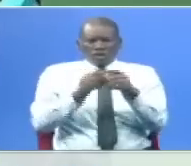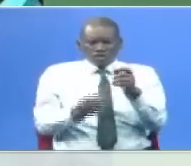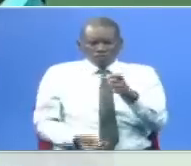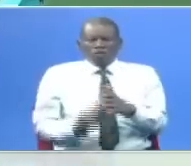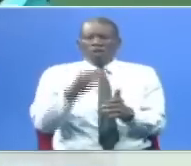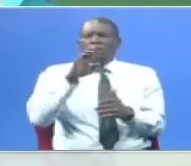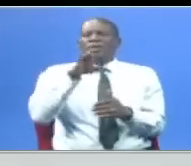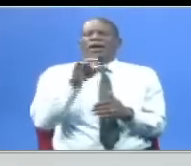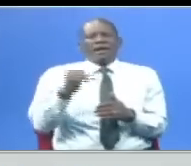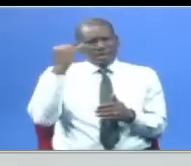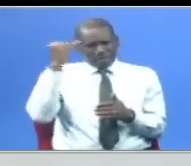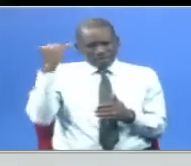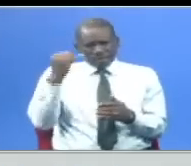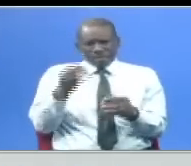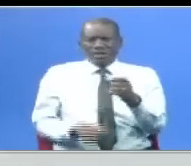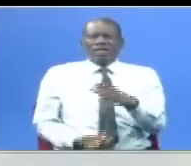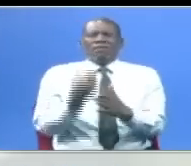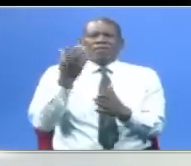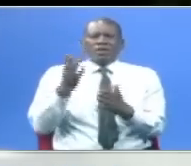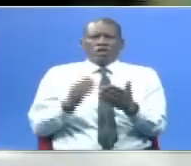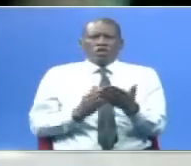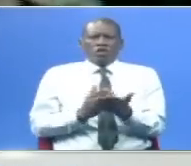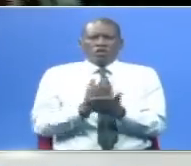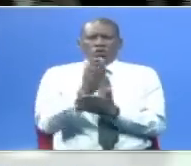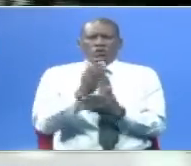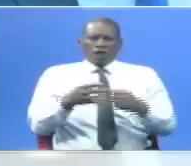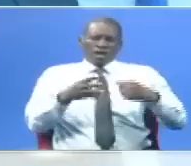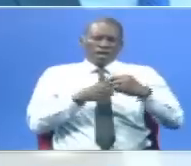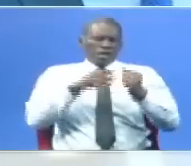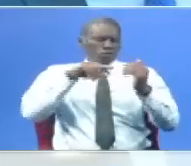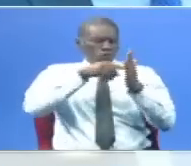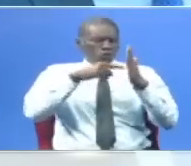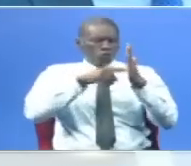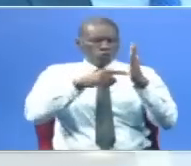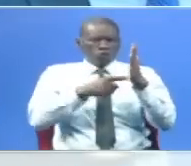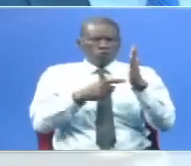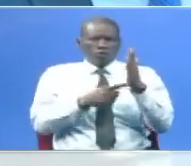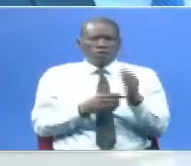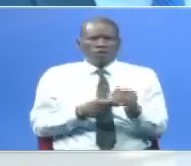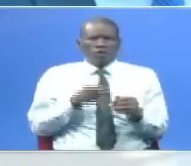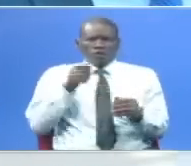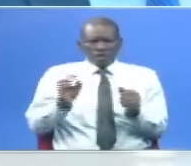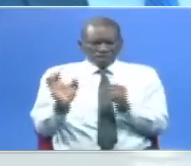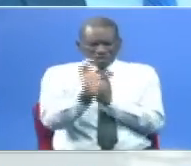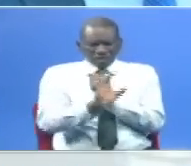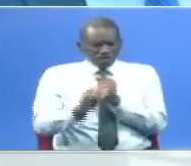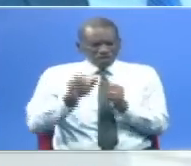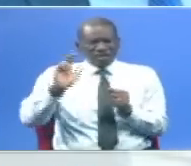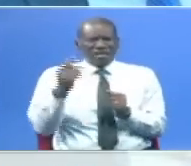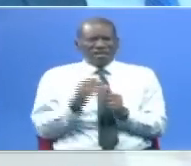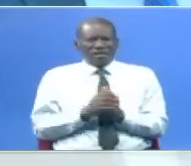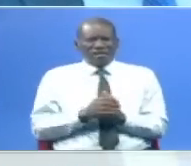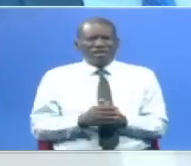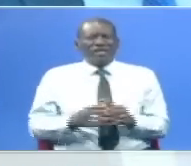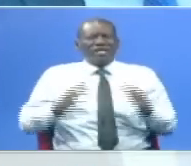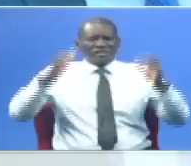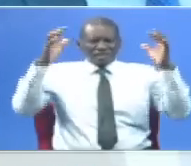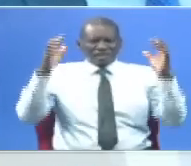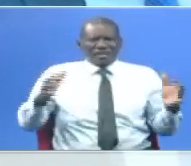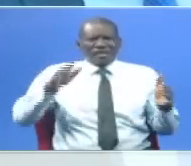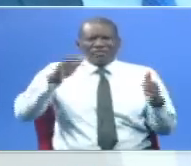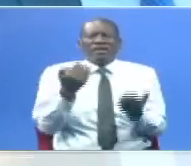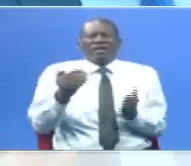Building Bridges Initiative, birthed through a 9-point agenda. This country of Kenya is greater